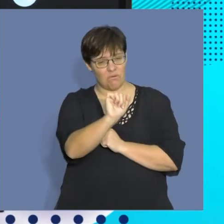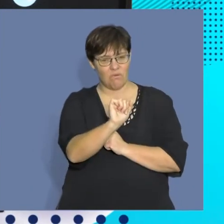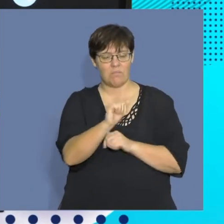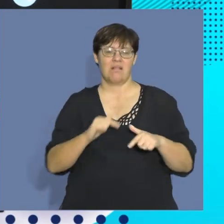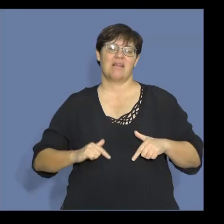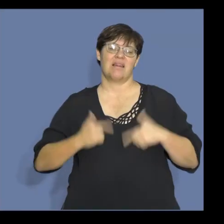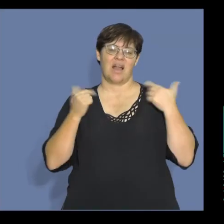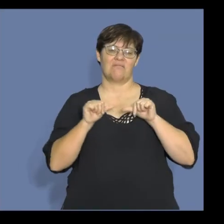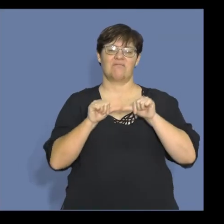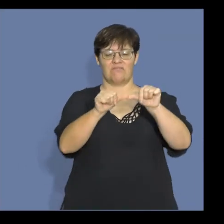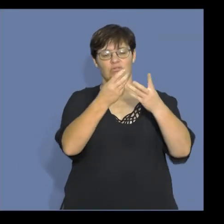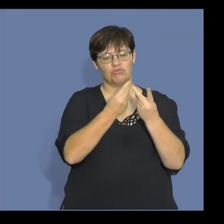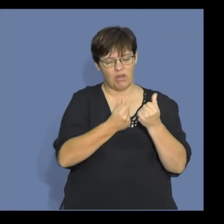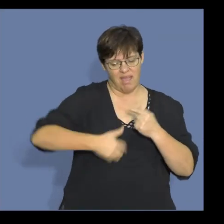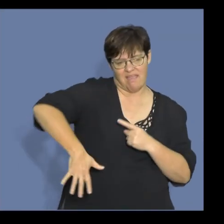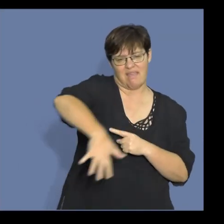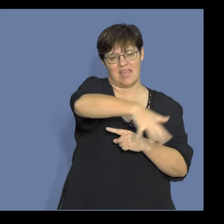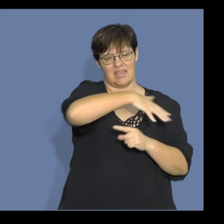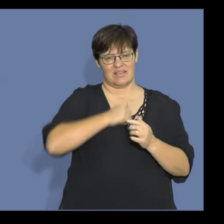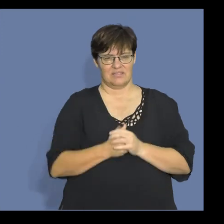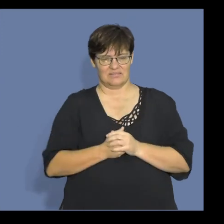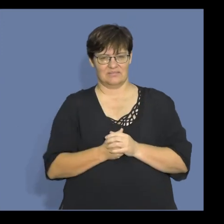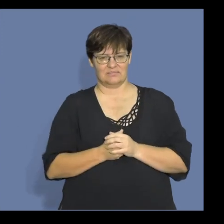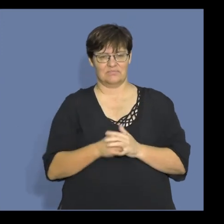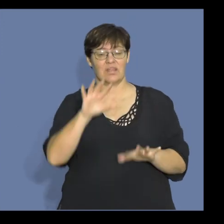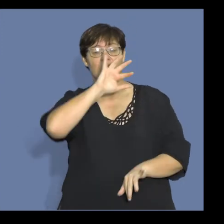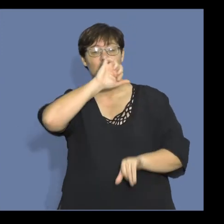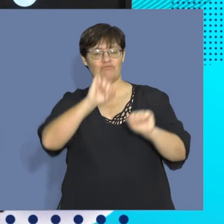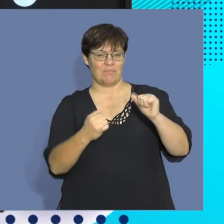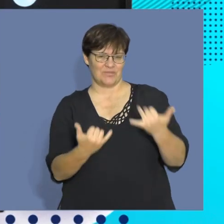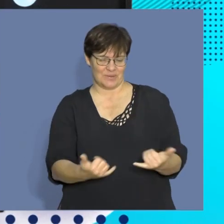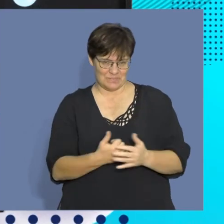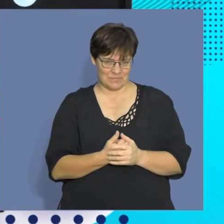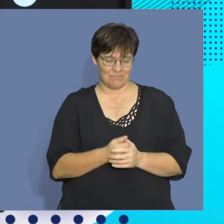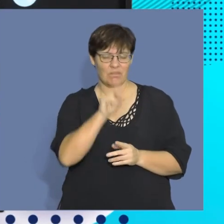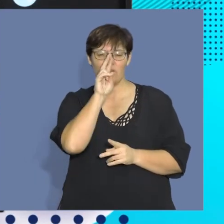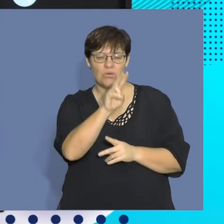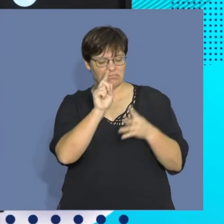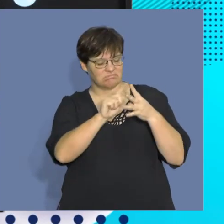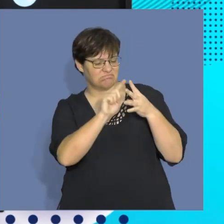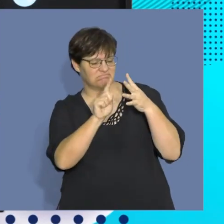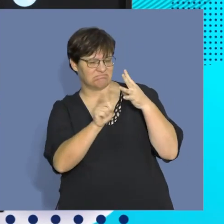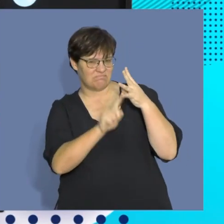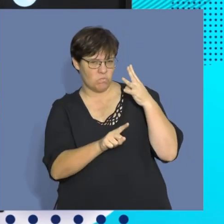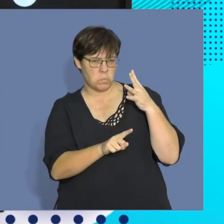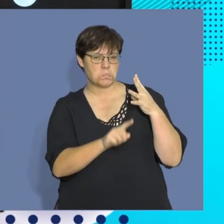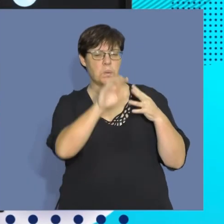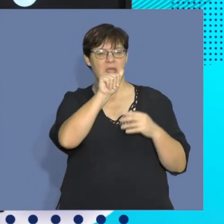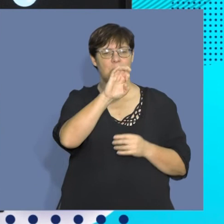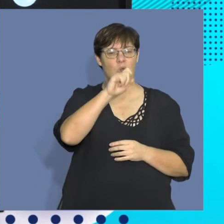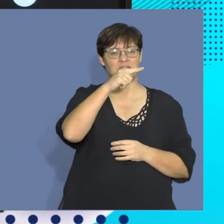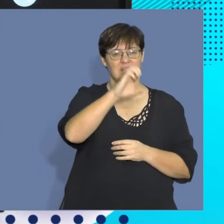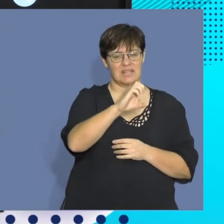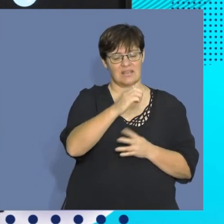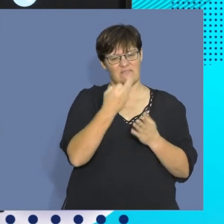adaptations again for them being able to live in dry, arid conditions. So guys, that's a wrap for this segment. We've looked at the